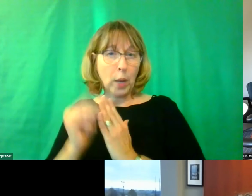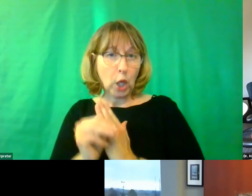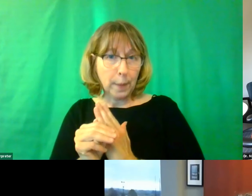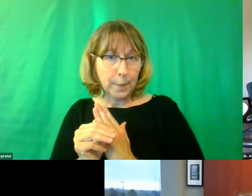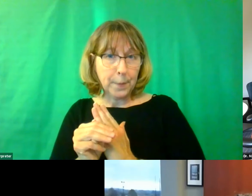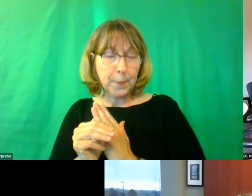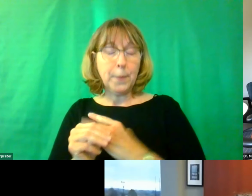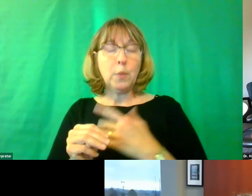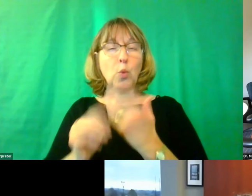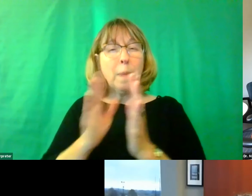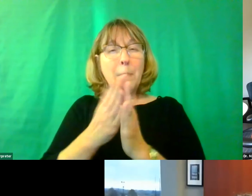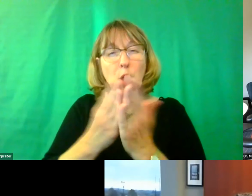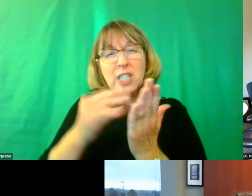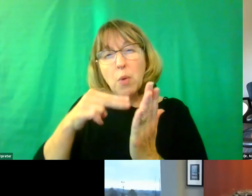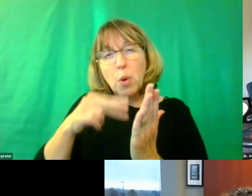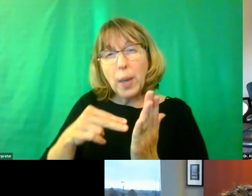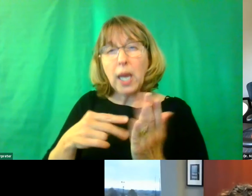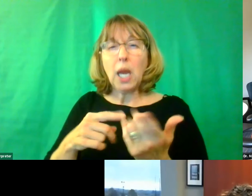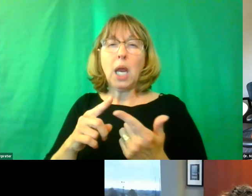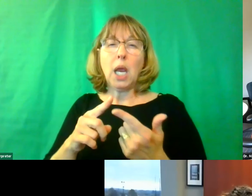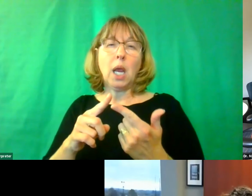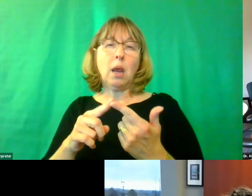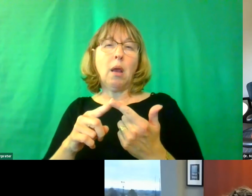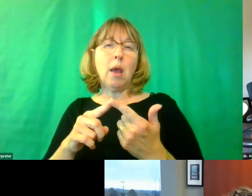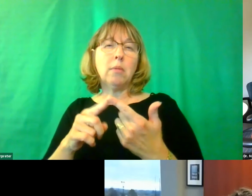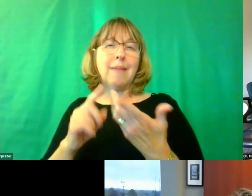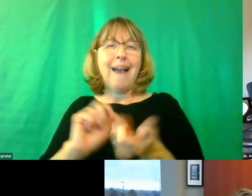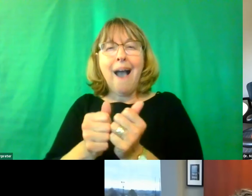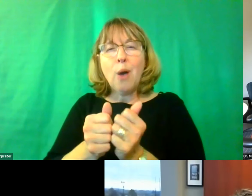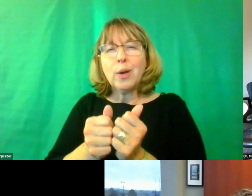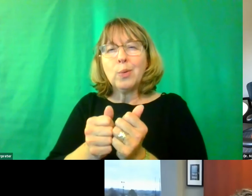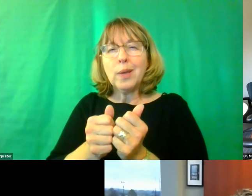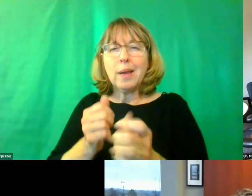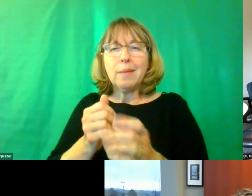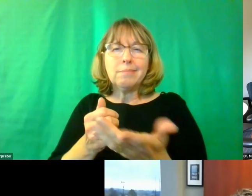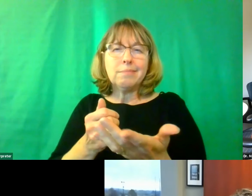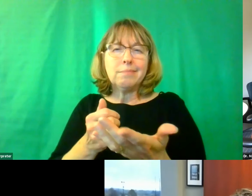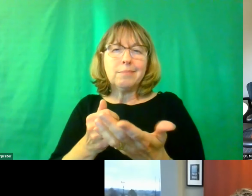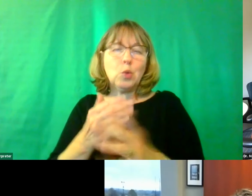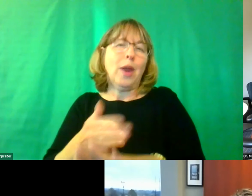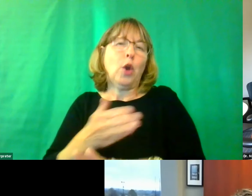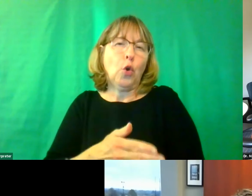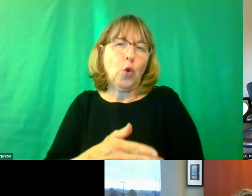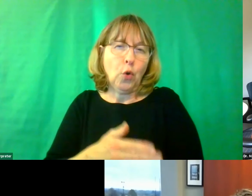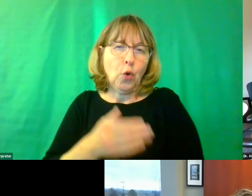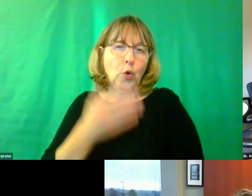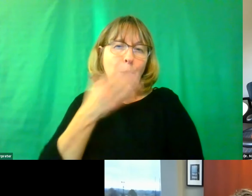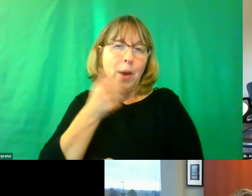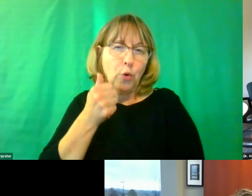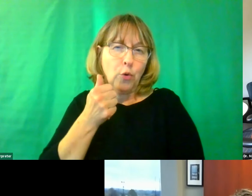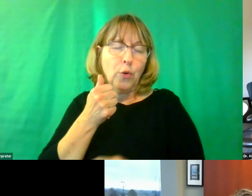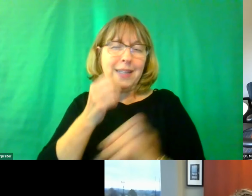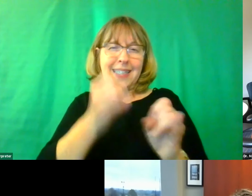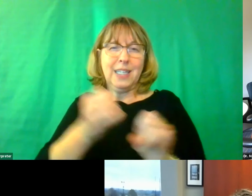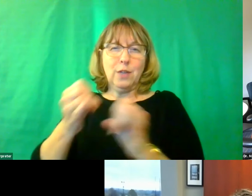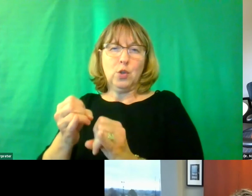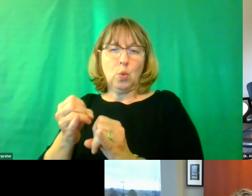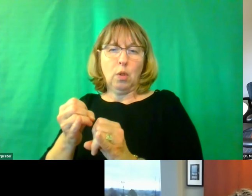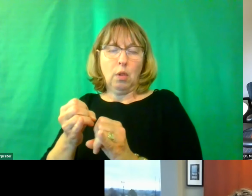other and to learn more about what we can do better as individual providers. We're currently offering with the Department of